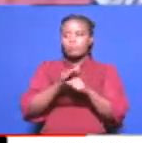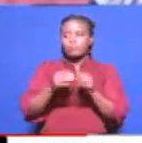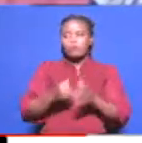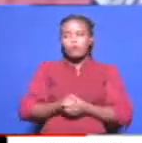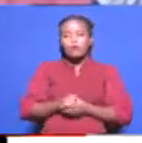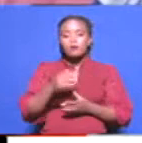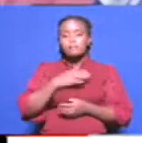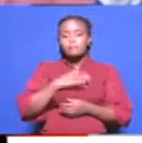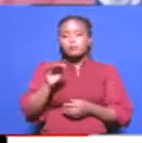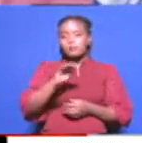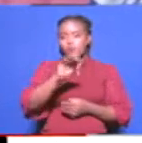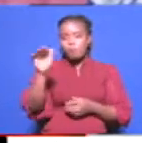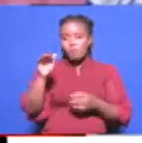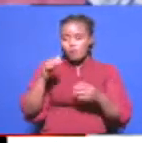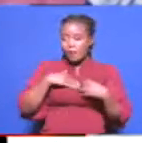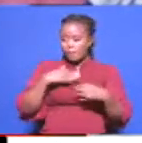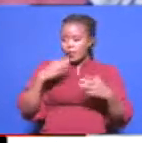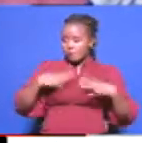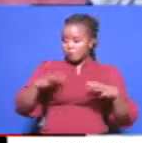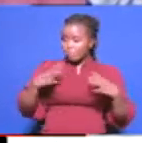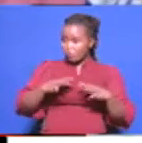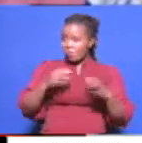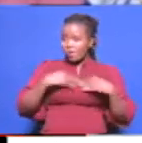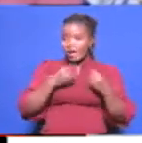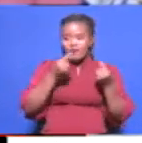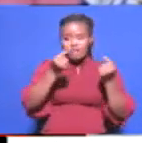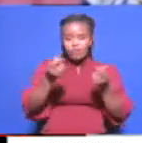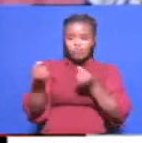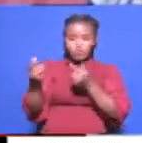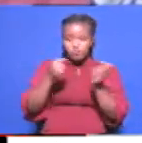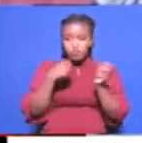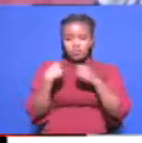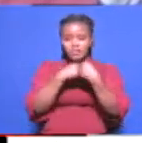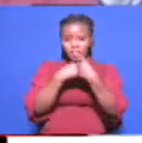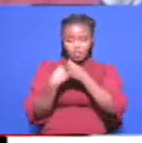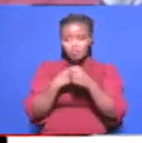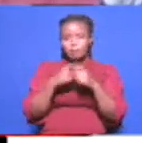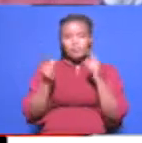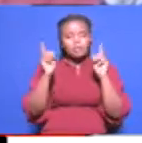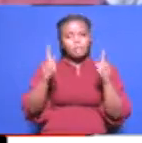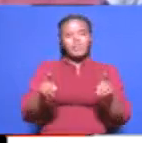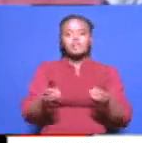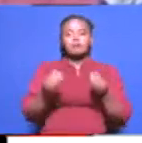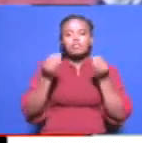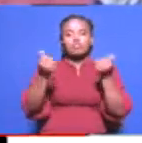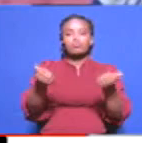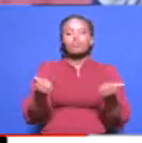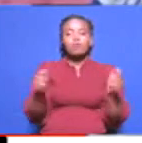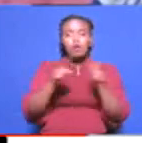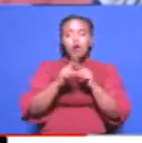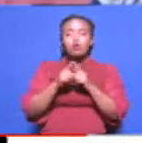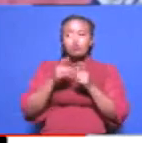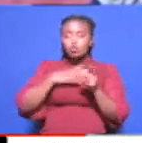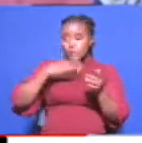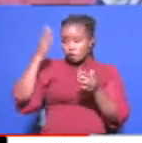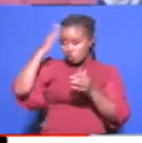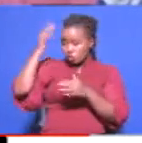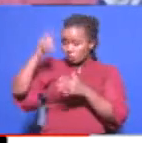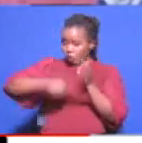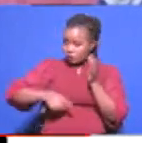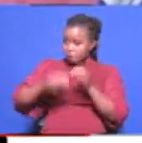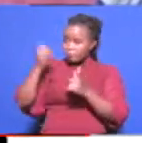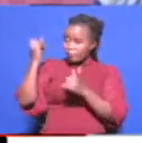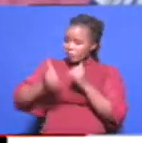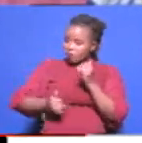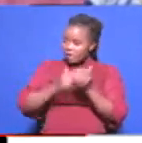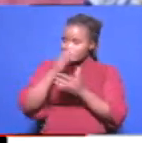that there are a few technical challenges, but they are being resolved. They will be resolved, and I'm optimistic that at the end of the day, the will of the people of